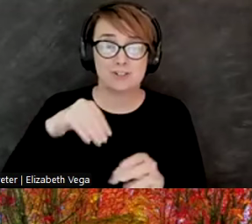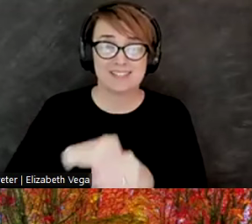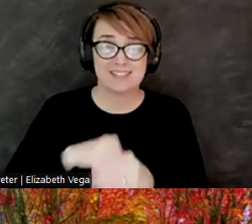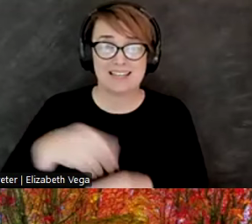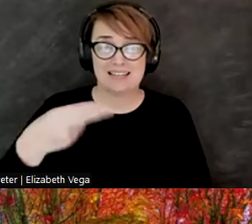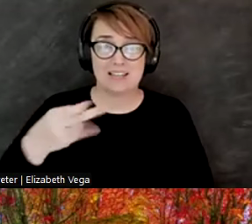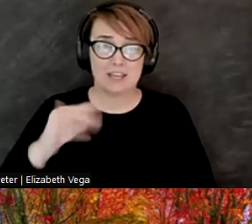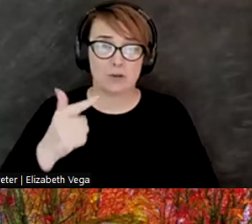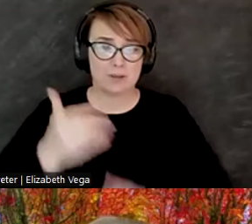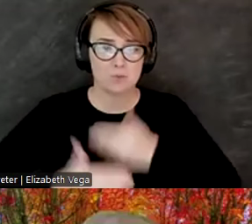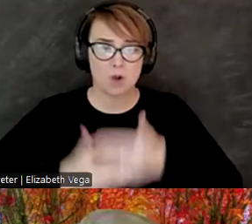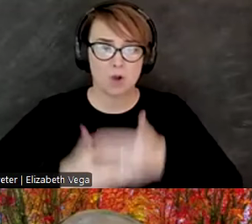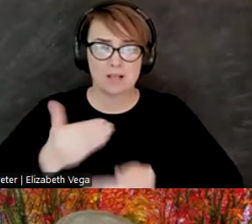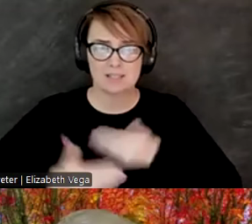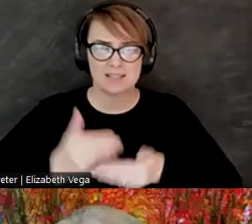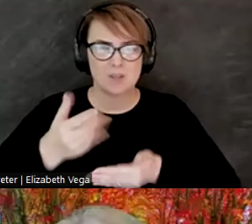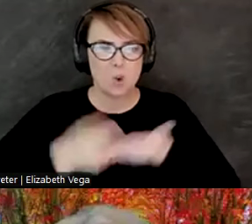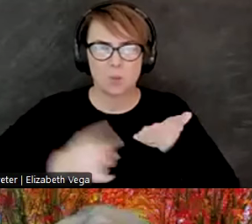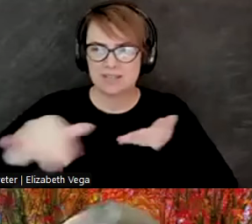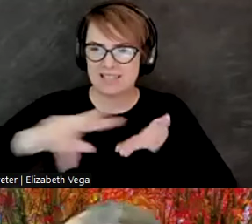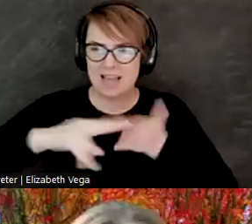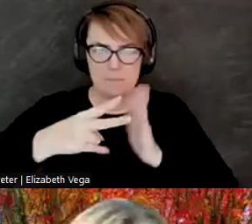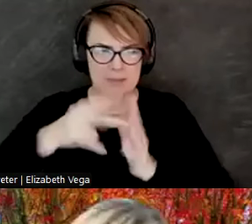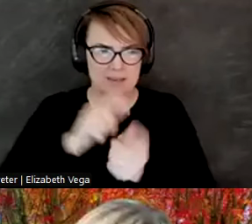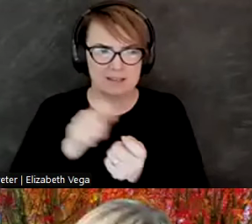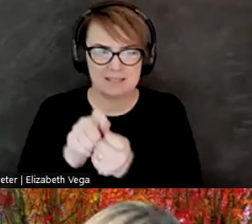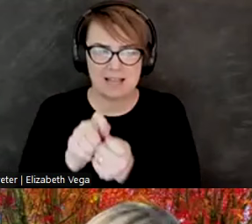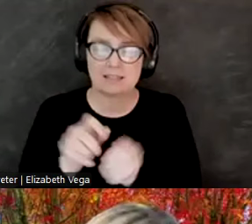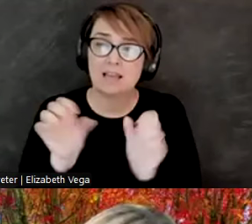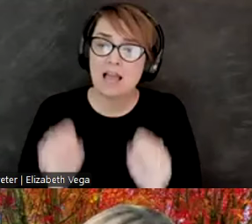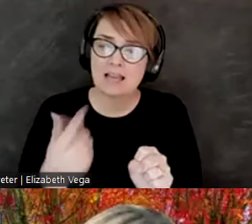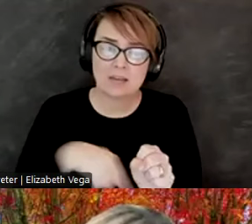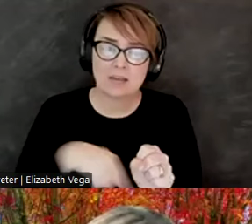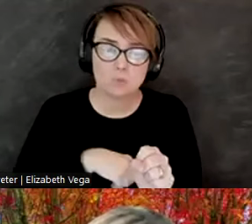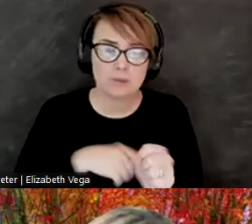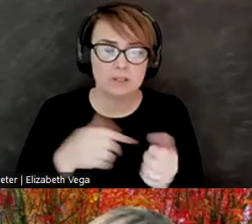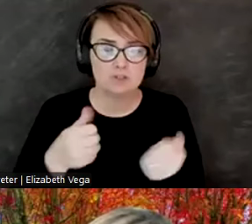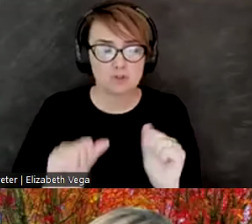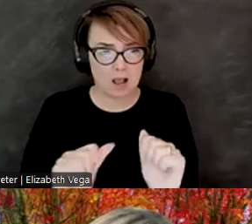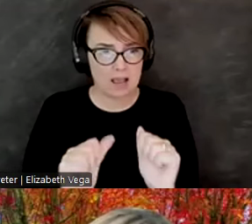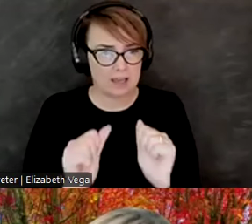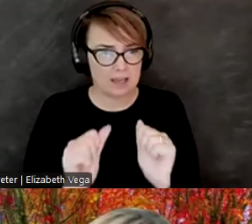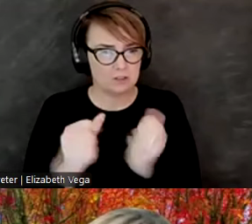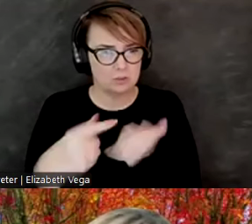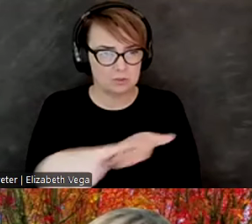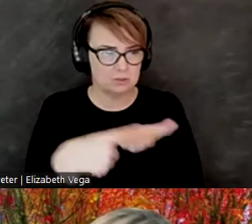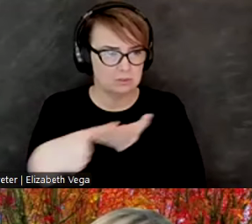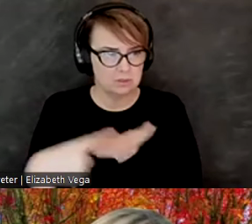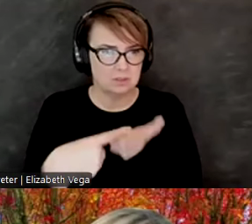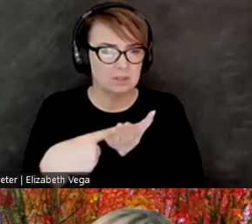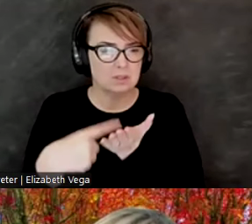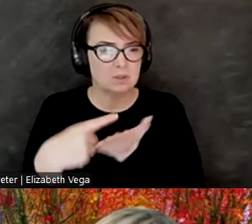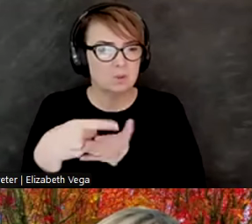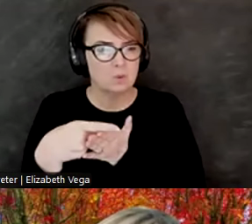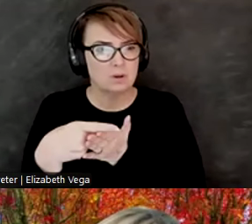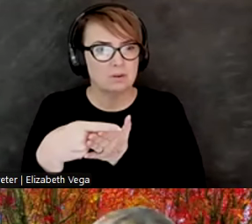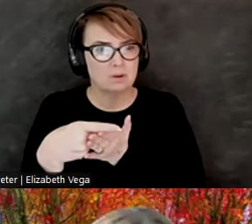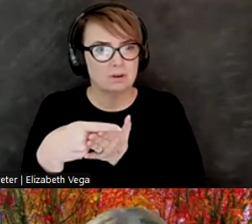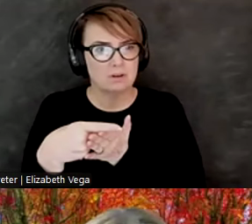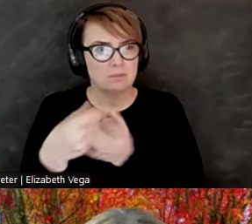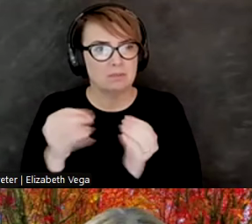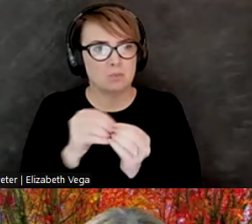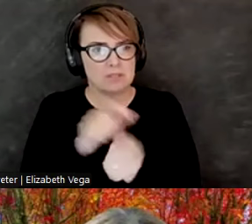process? Can we try to tease out as an advisory committee more specifically, what is it